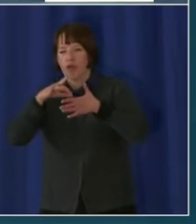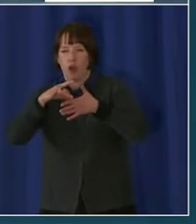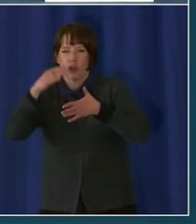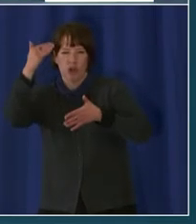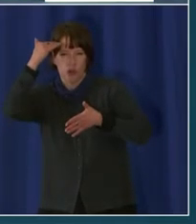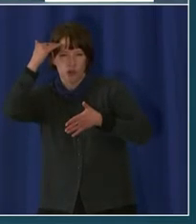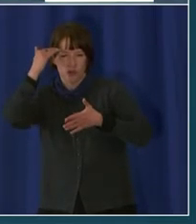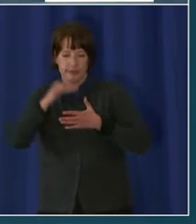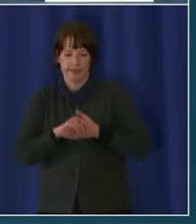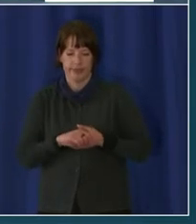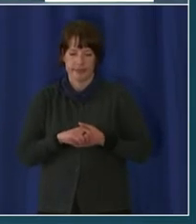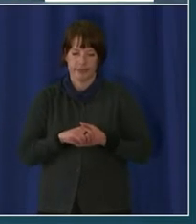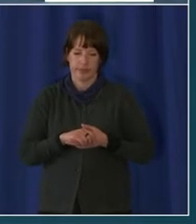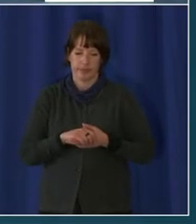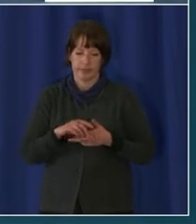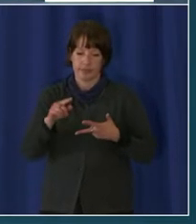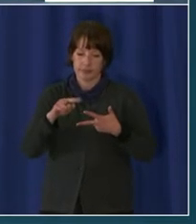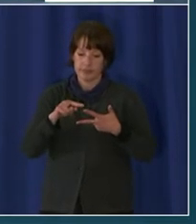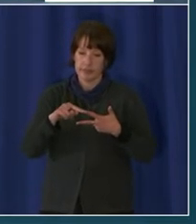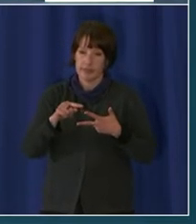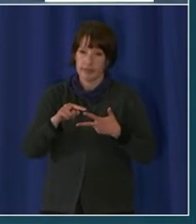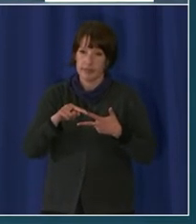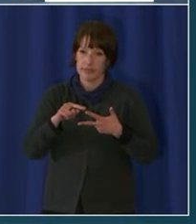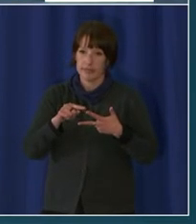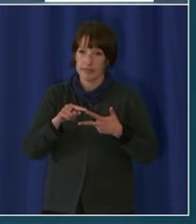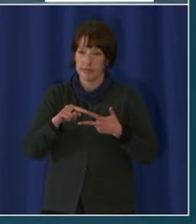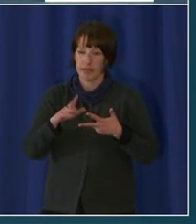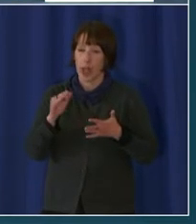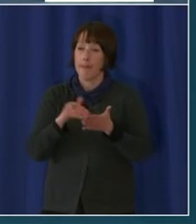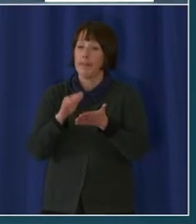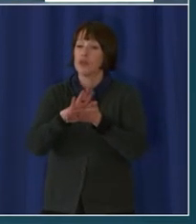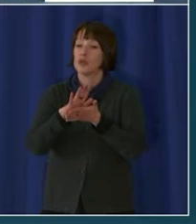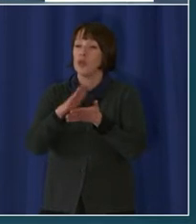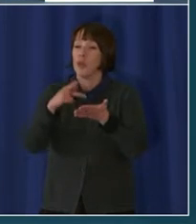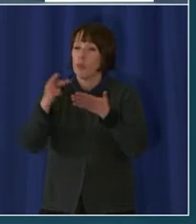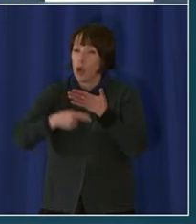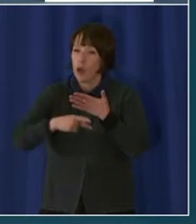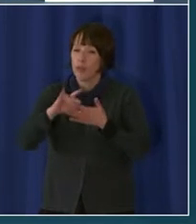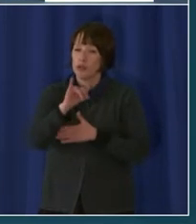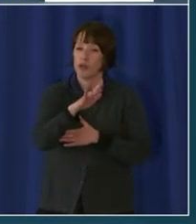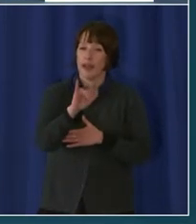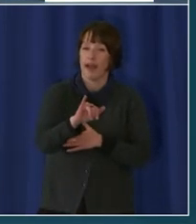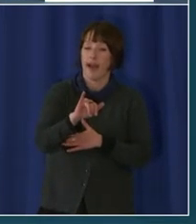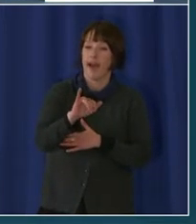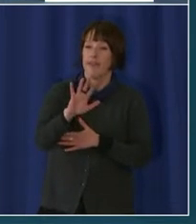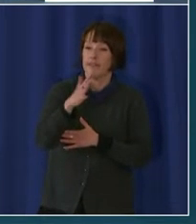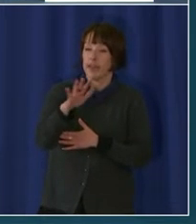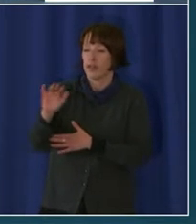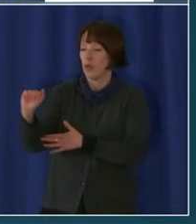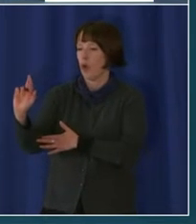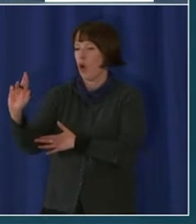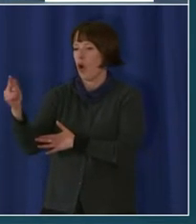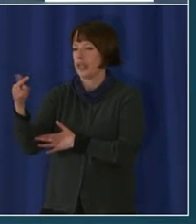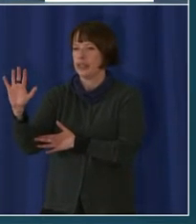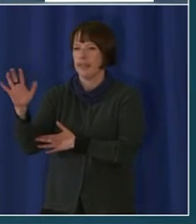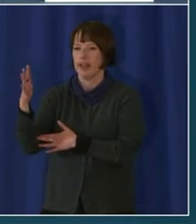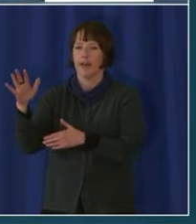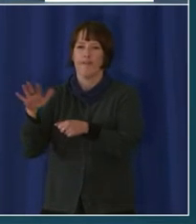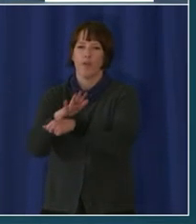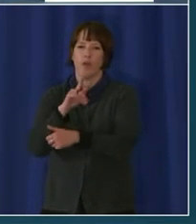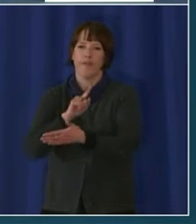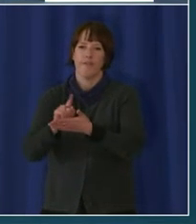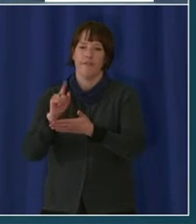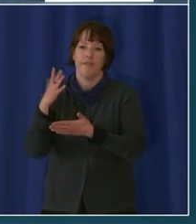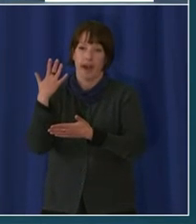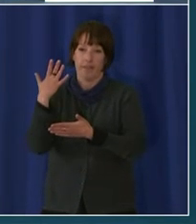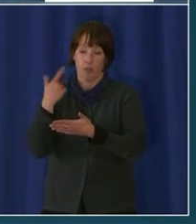content knowledge. Our middle school program is open from July 5th until August 5th, running the full 5 weeks